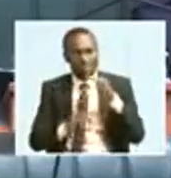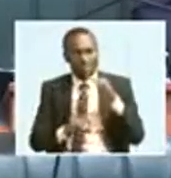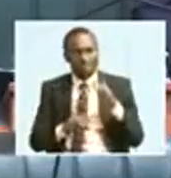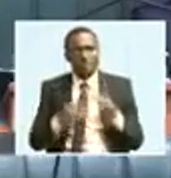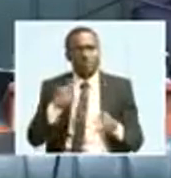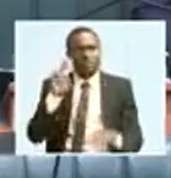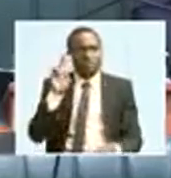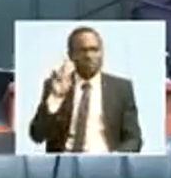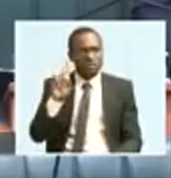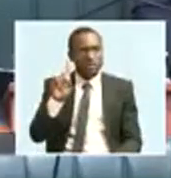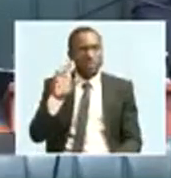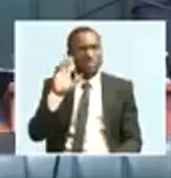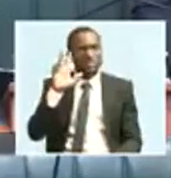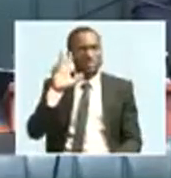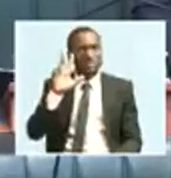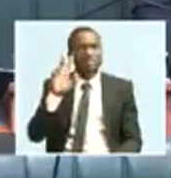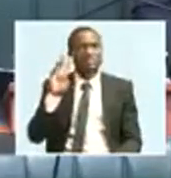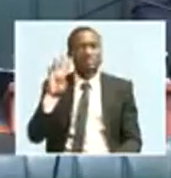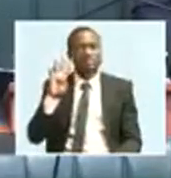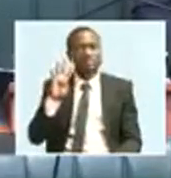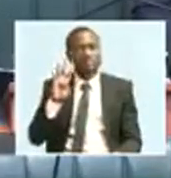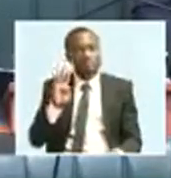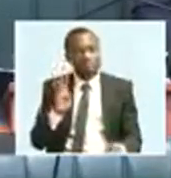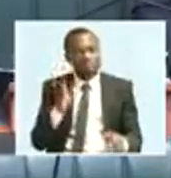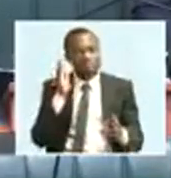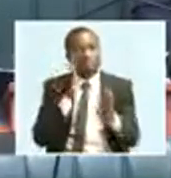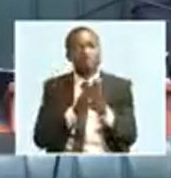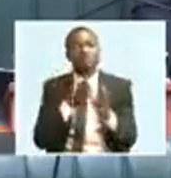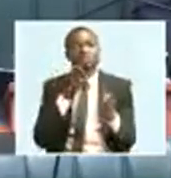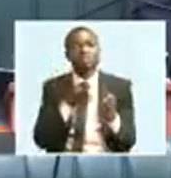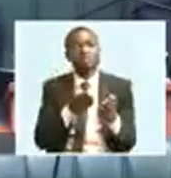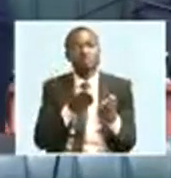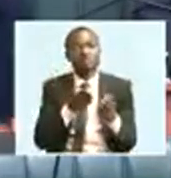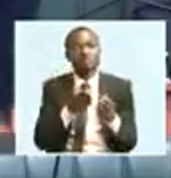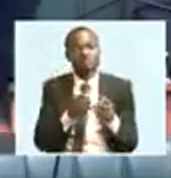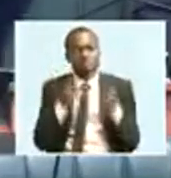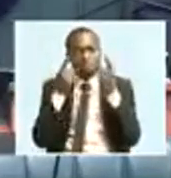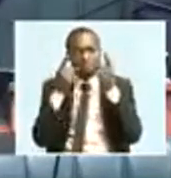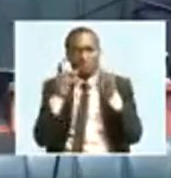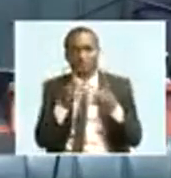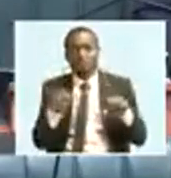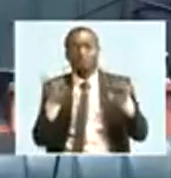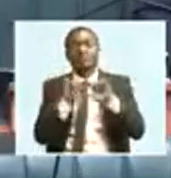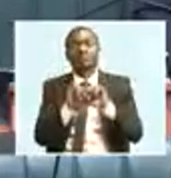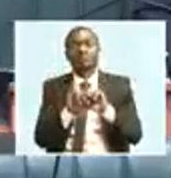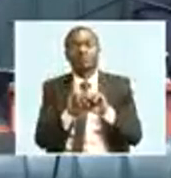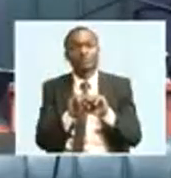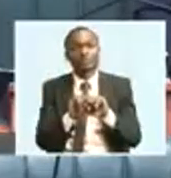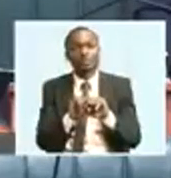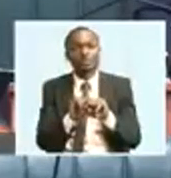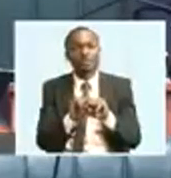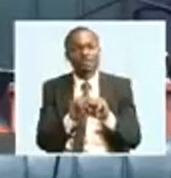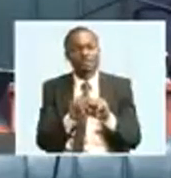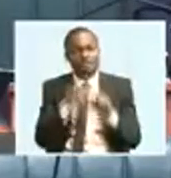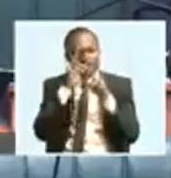134, and I direct this urgent matter of public importance to our Honour the Vice